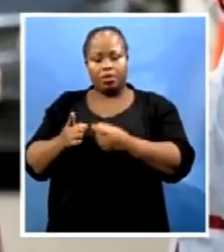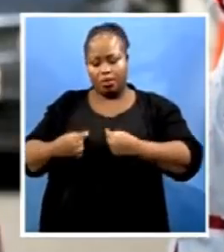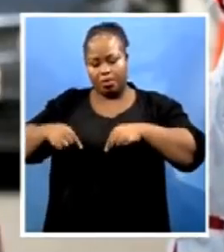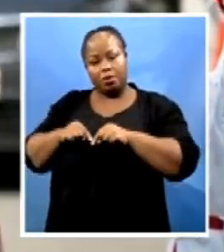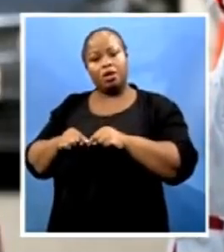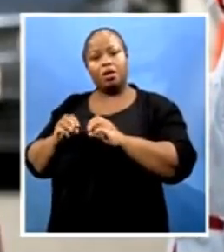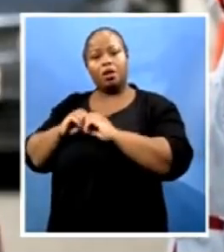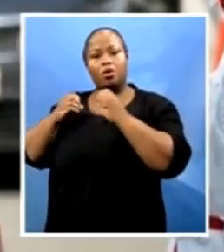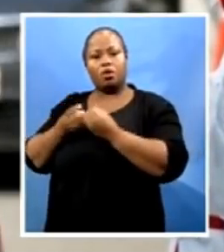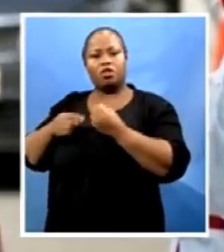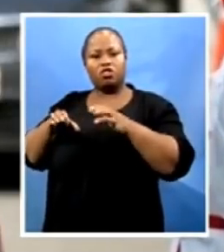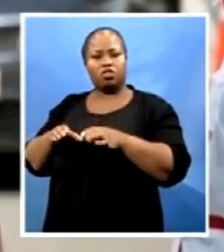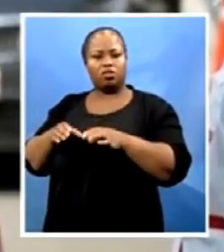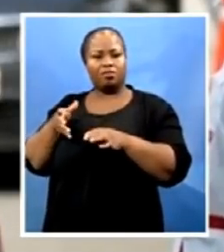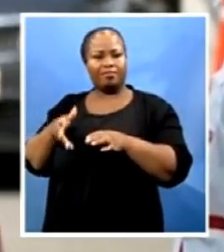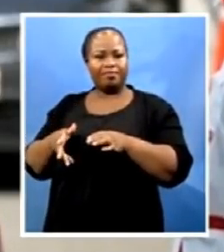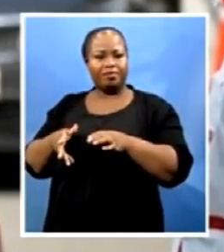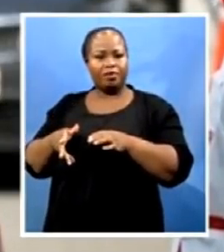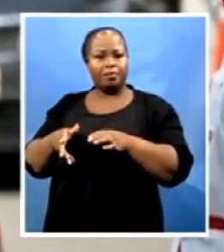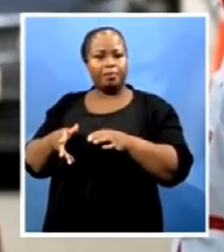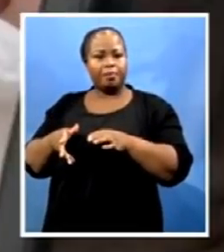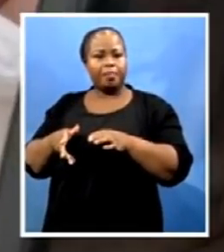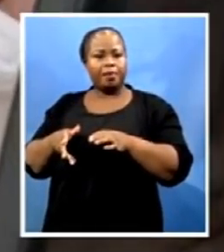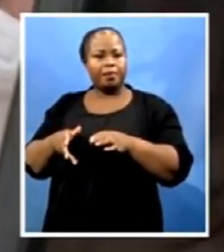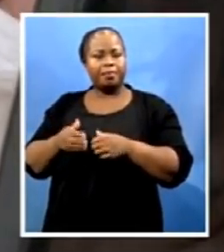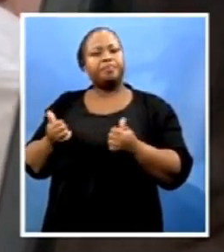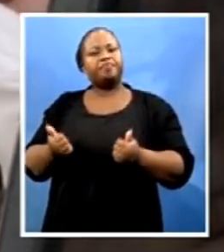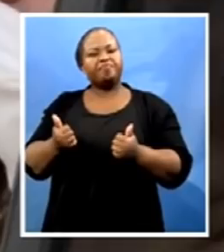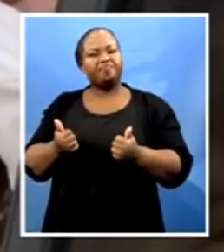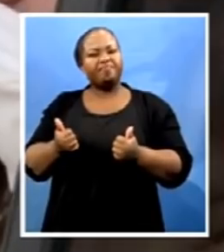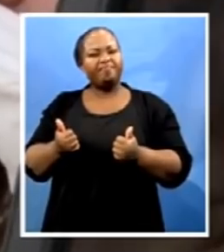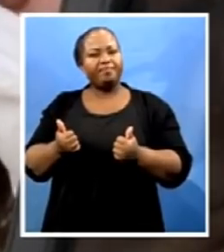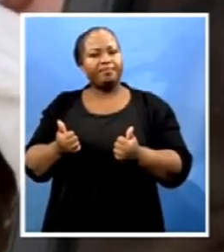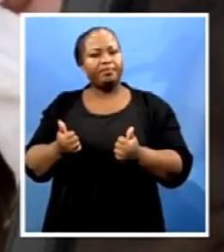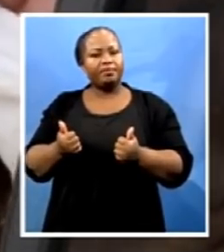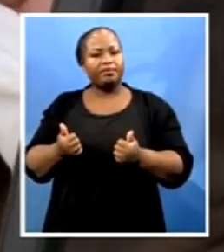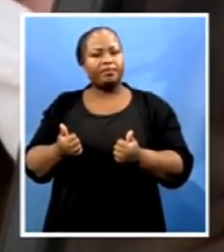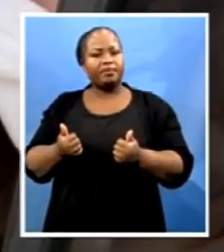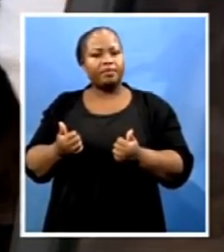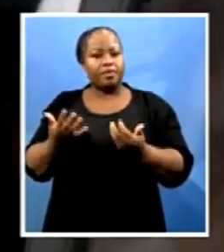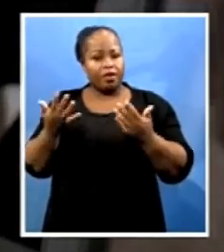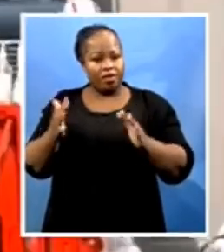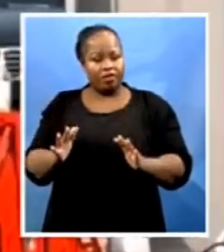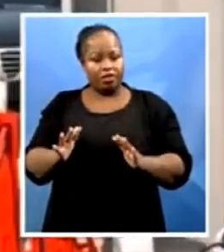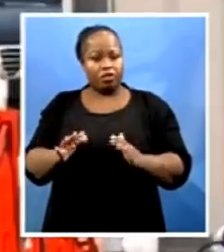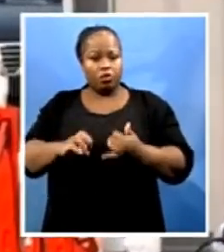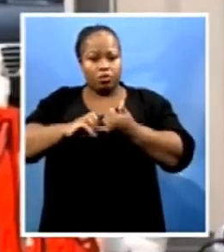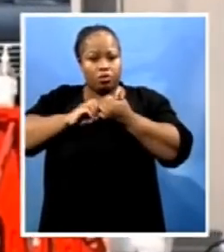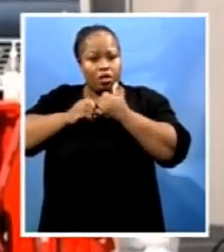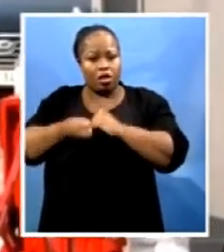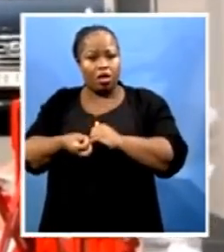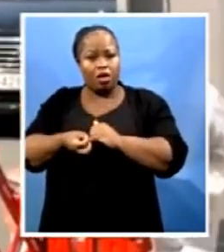able to make and activate meaningful interventions to support and